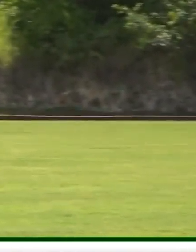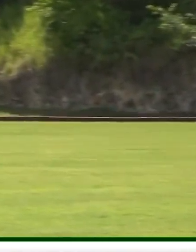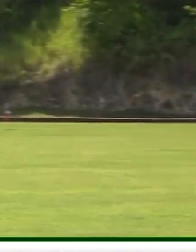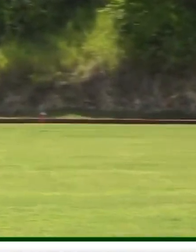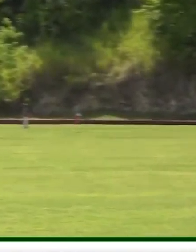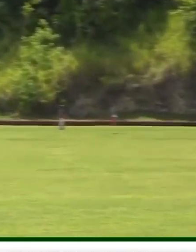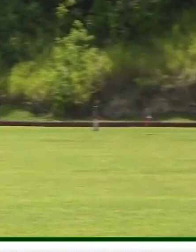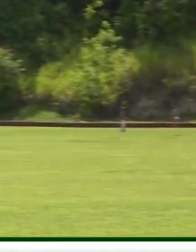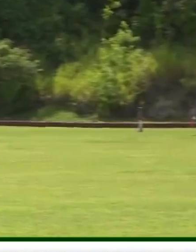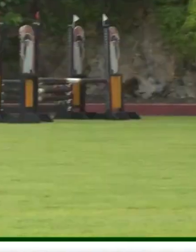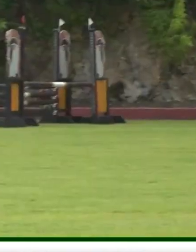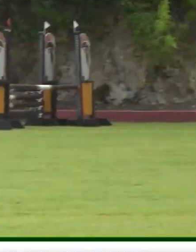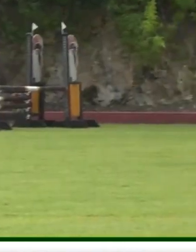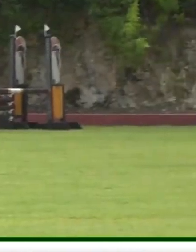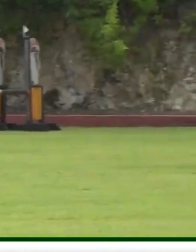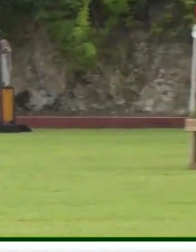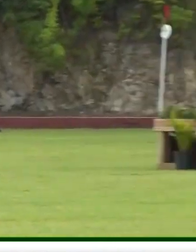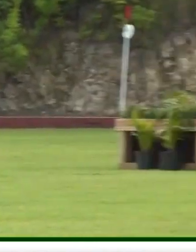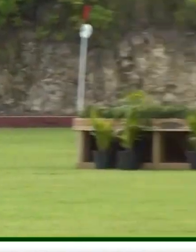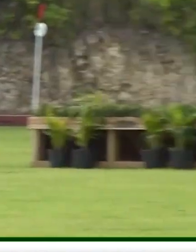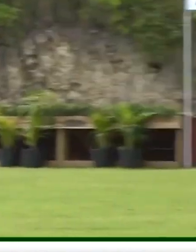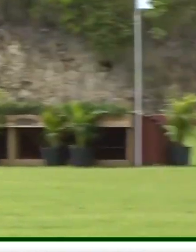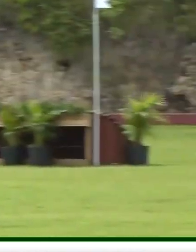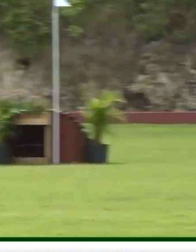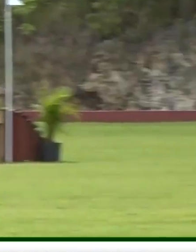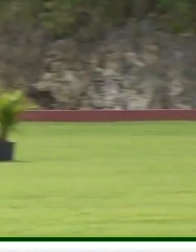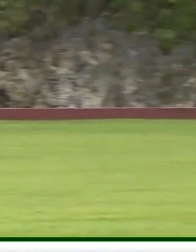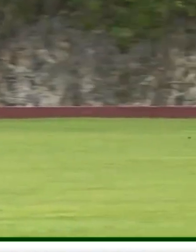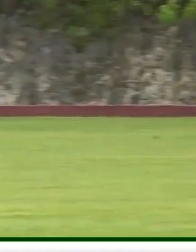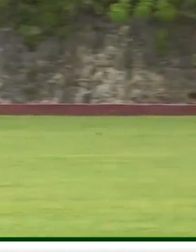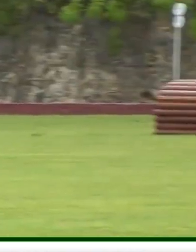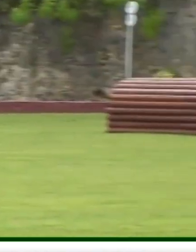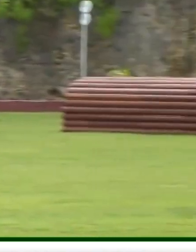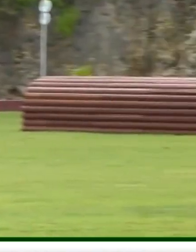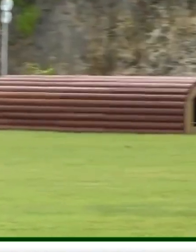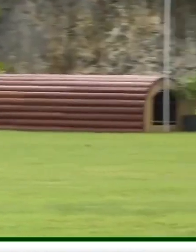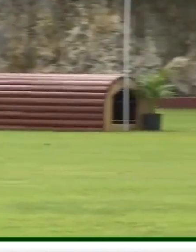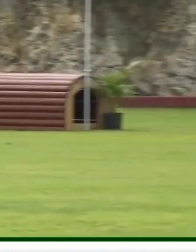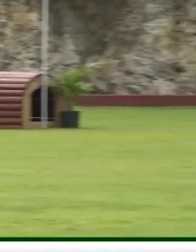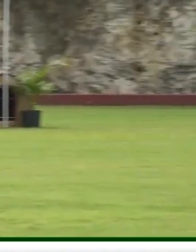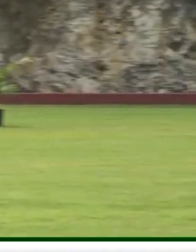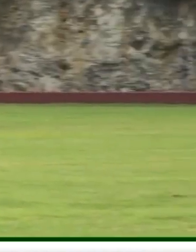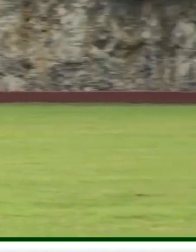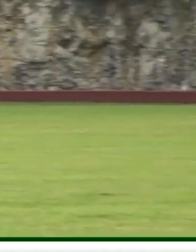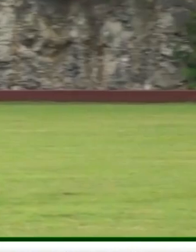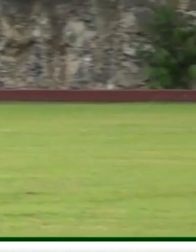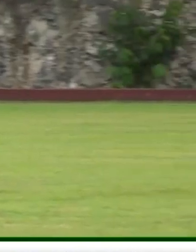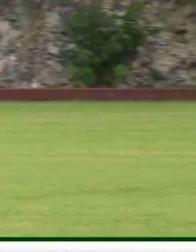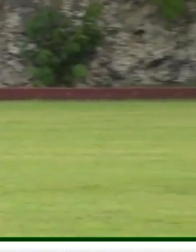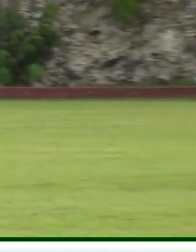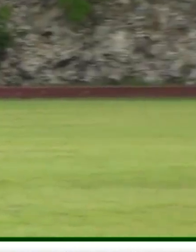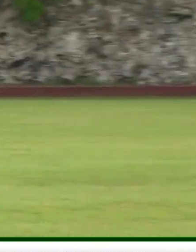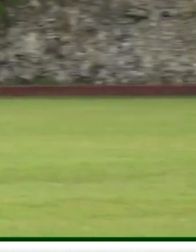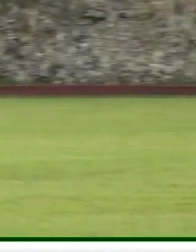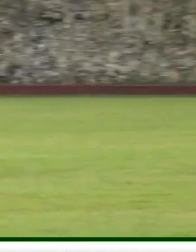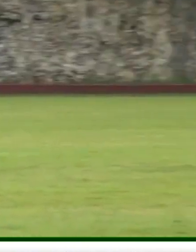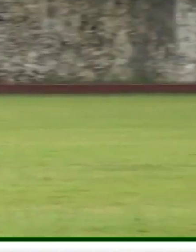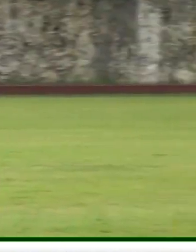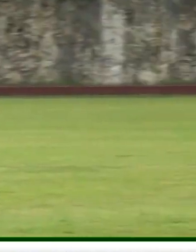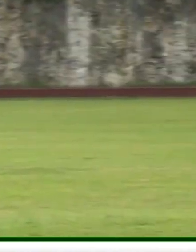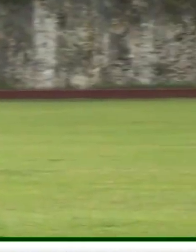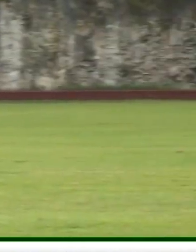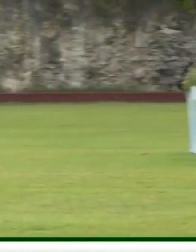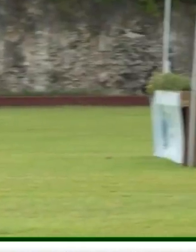competition. Now in second place at this inaugural event was 15-year-old Zachary Pitcher on Mr. Blue. This